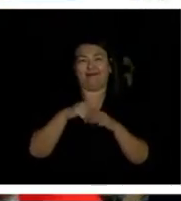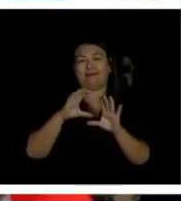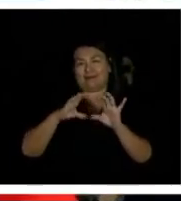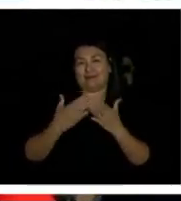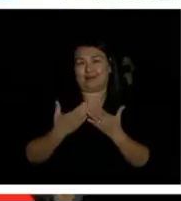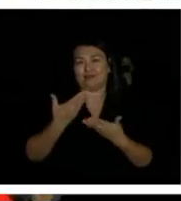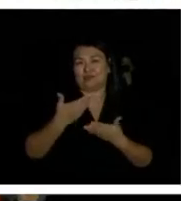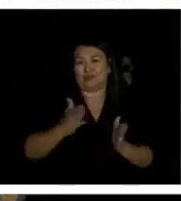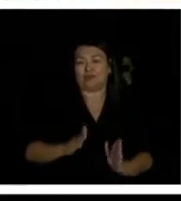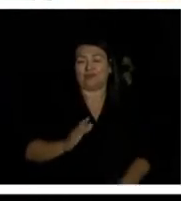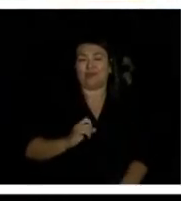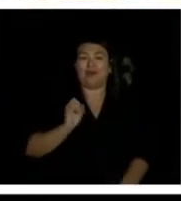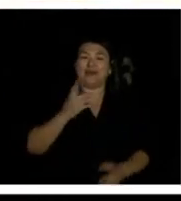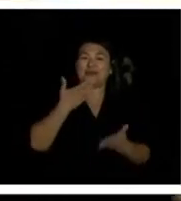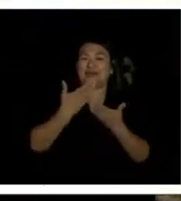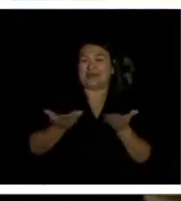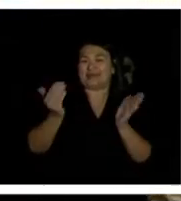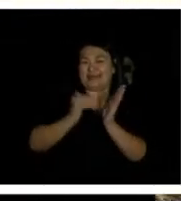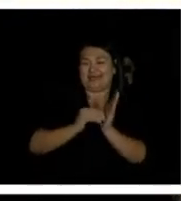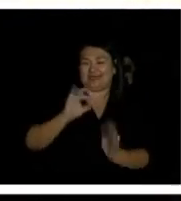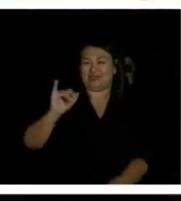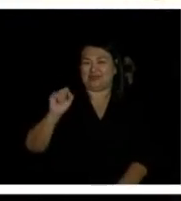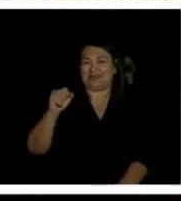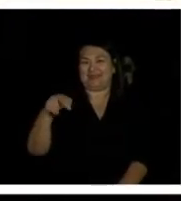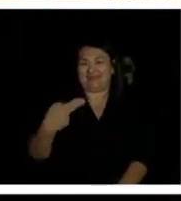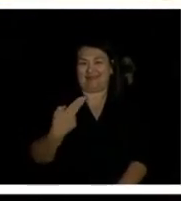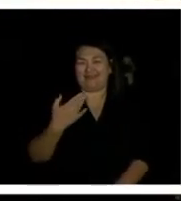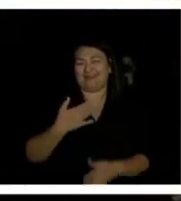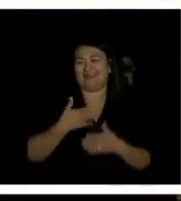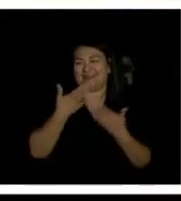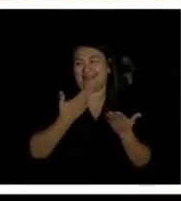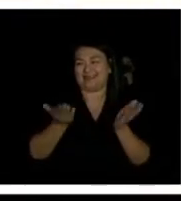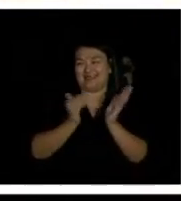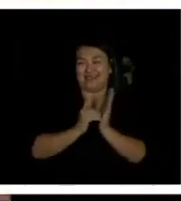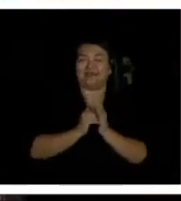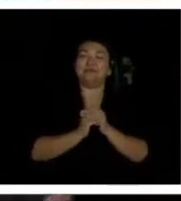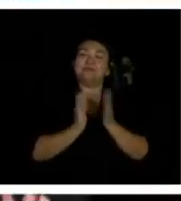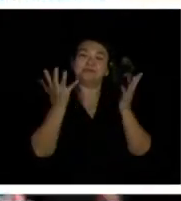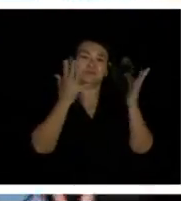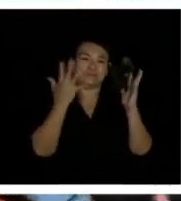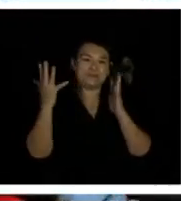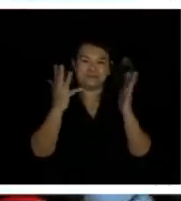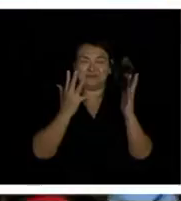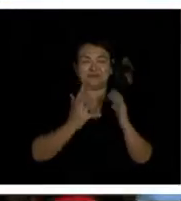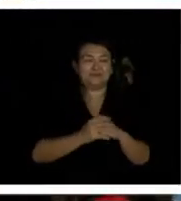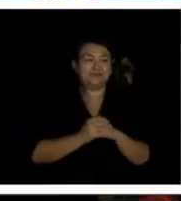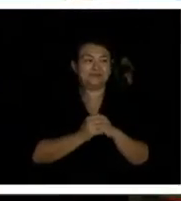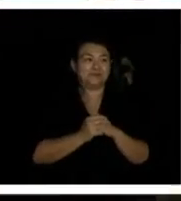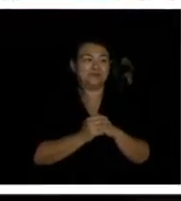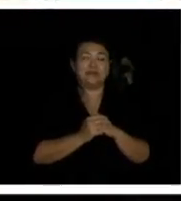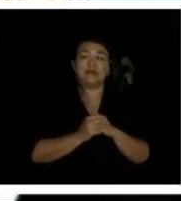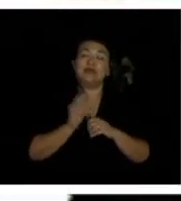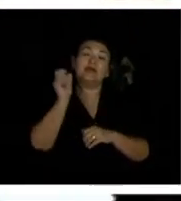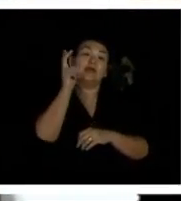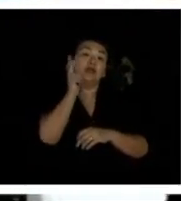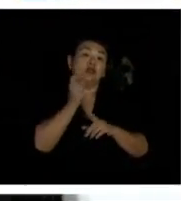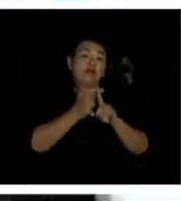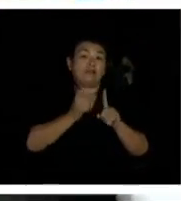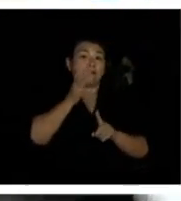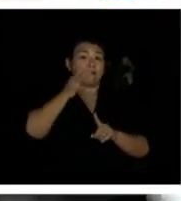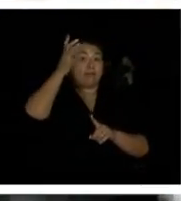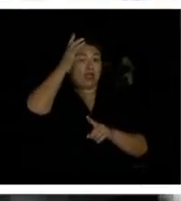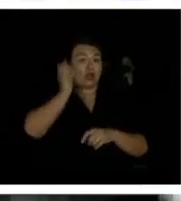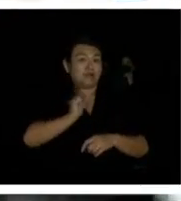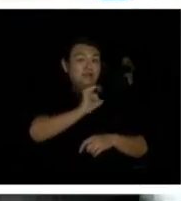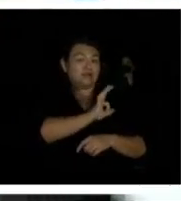So thanks again. Let's give Josiah a round of applause. All right, so I'd like to hear from parent,